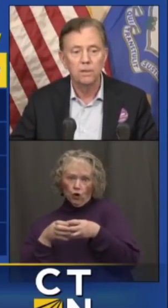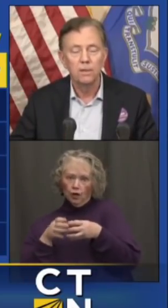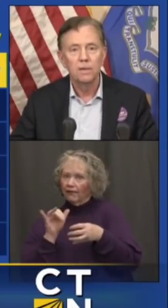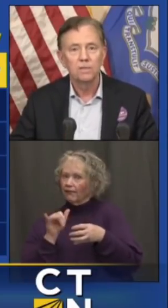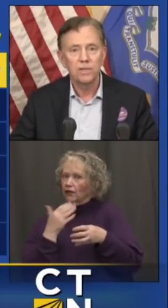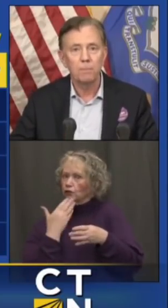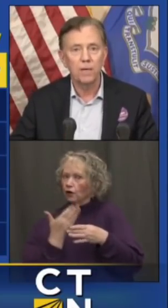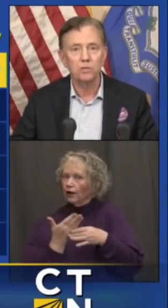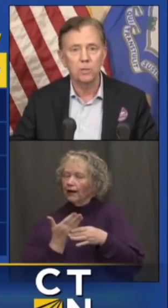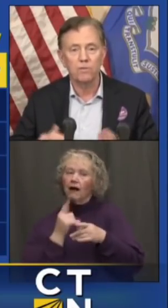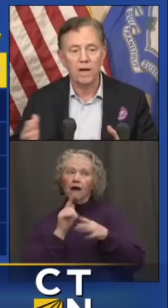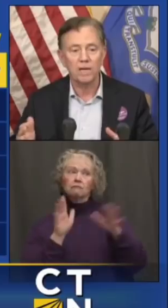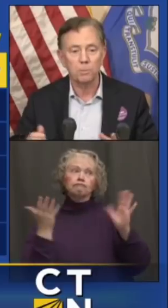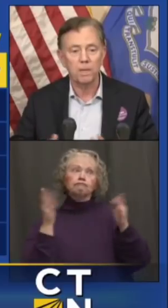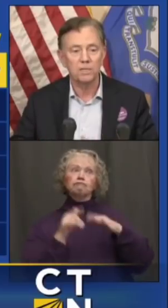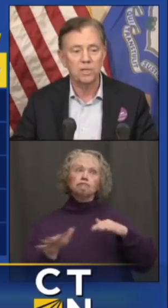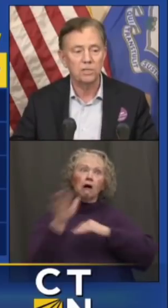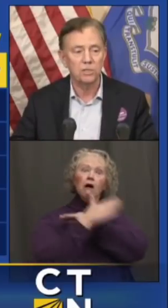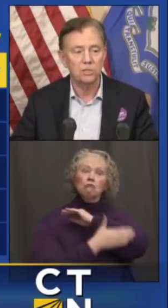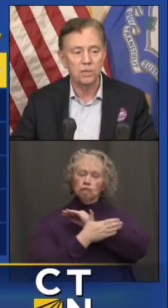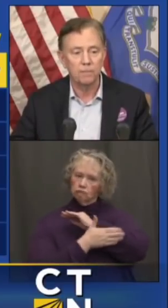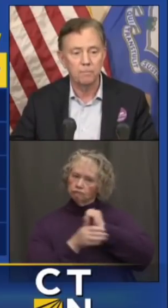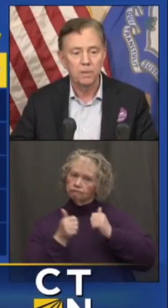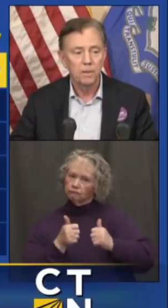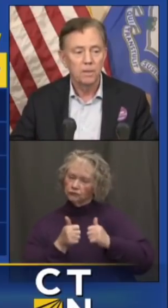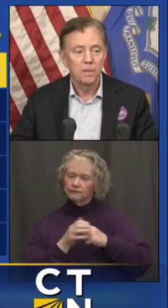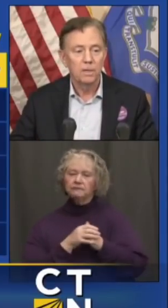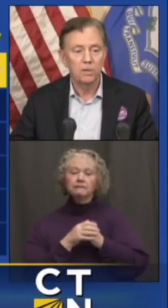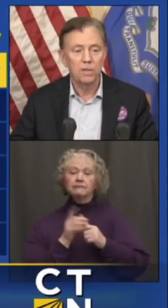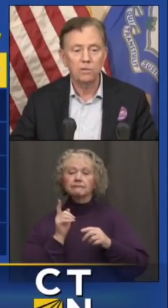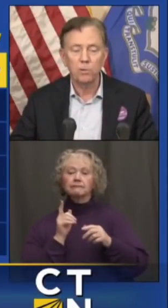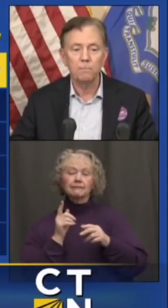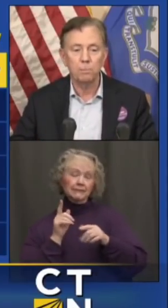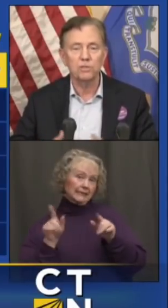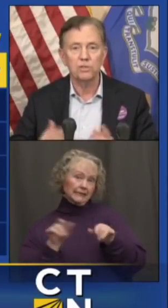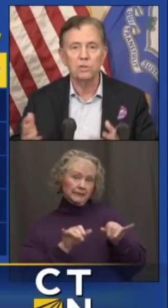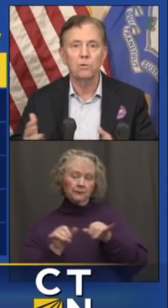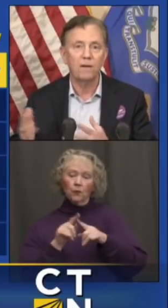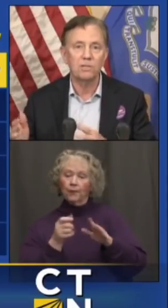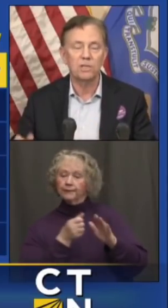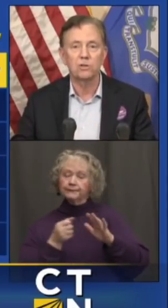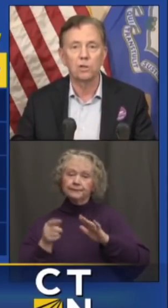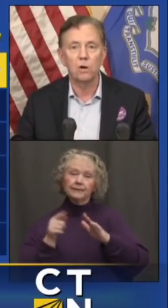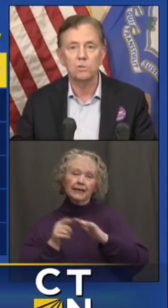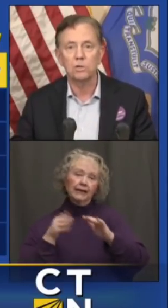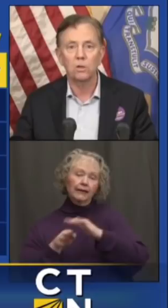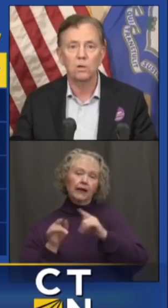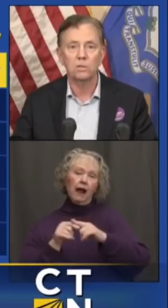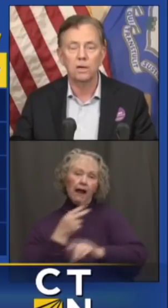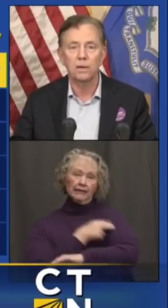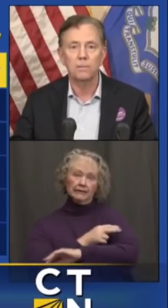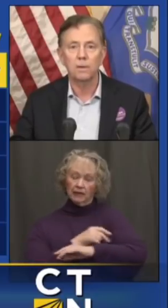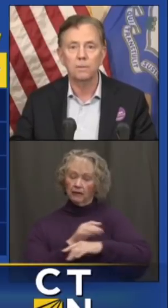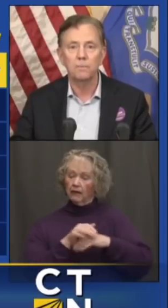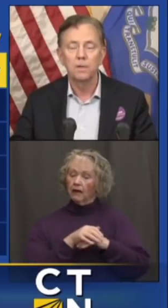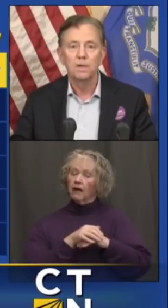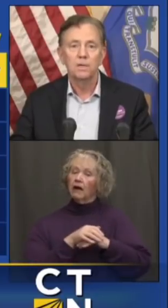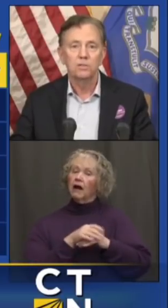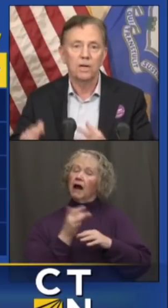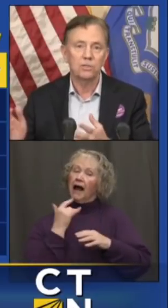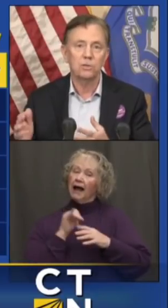good. Same thing in terms of hospitalizations. Death rate +2 obviously is our lowest in a long